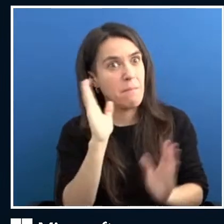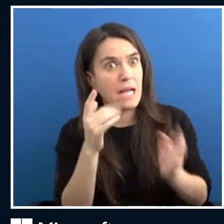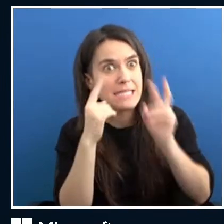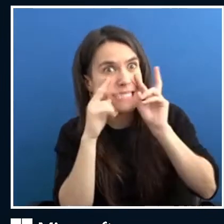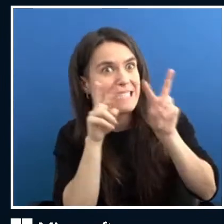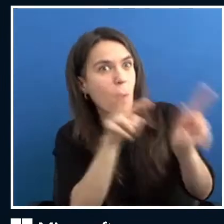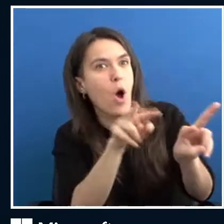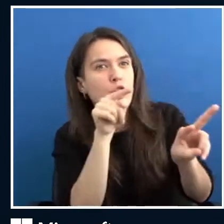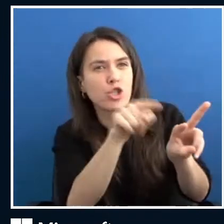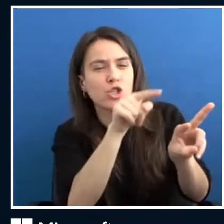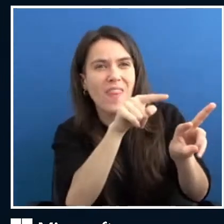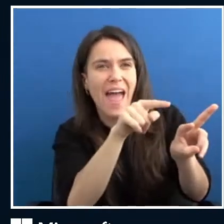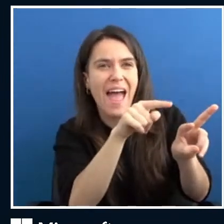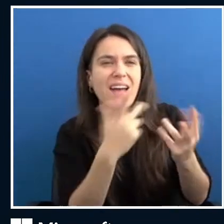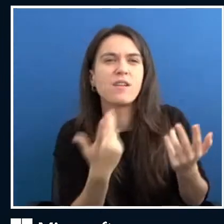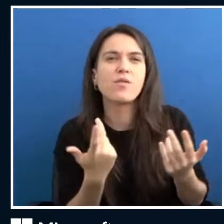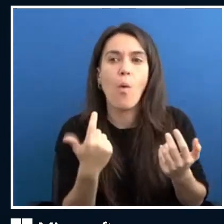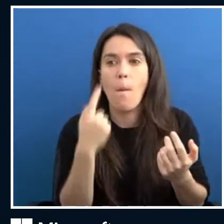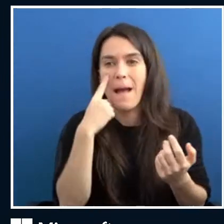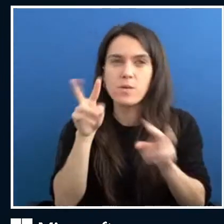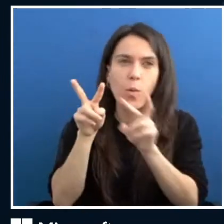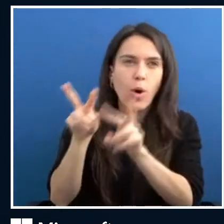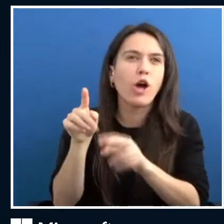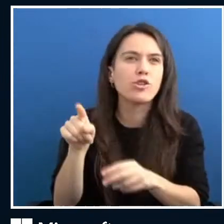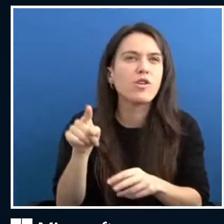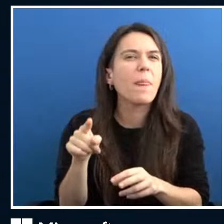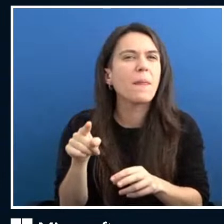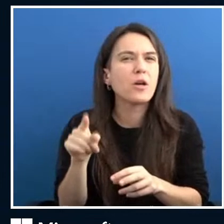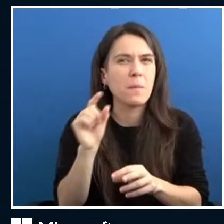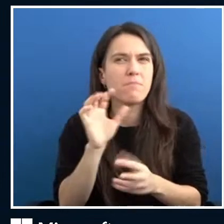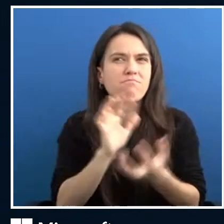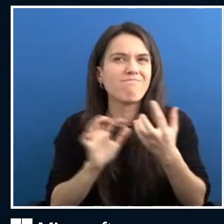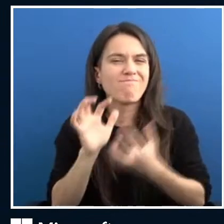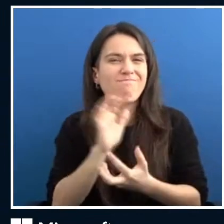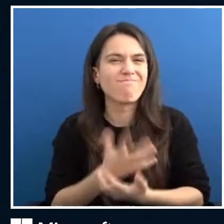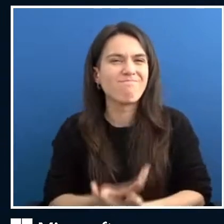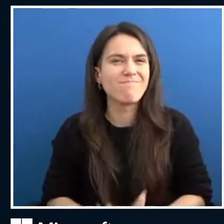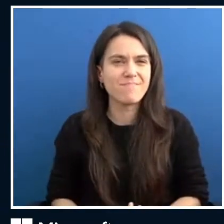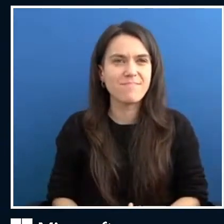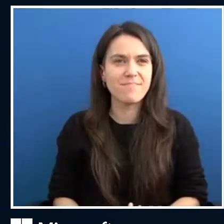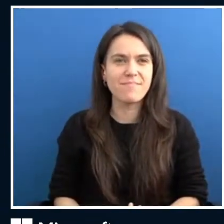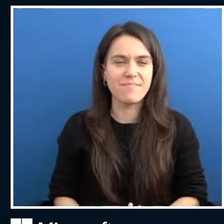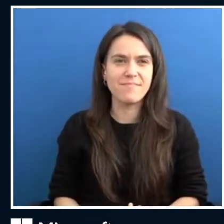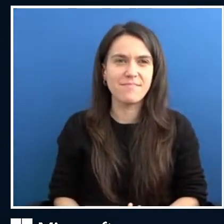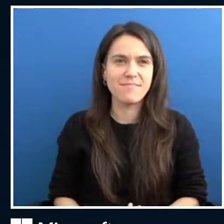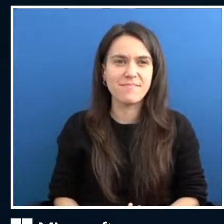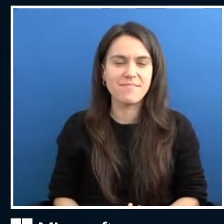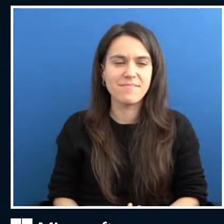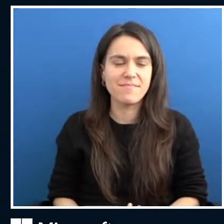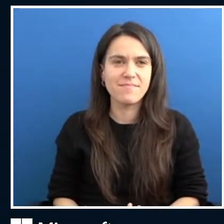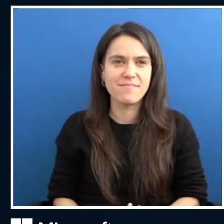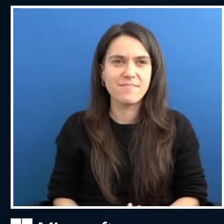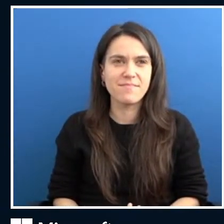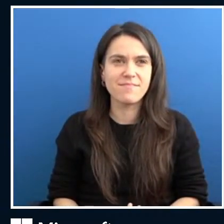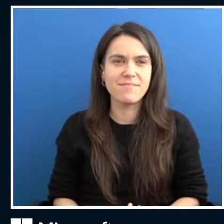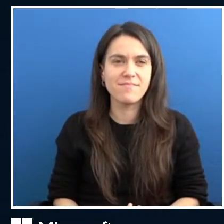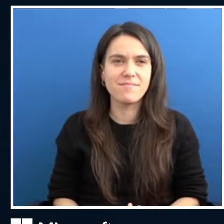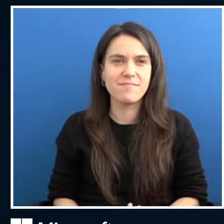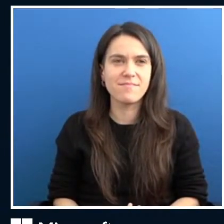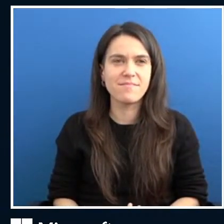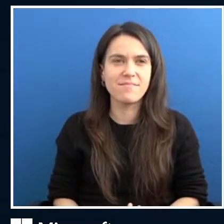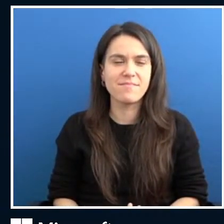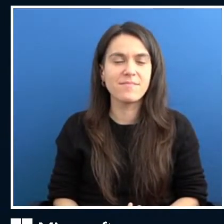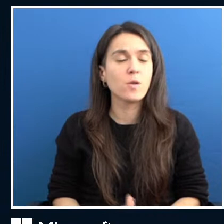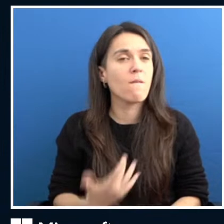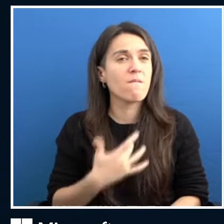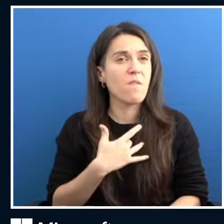also specifically driving around scenarios, which is extremely useful from our point of view, because what that then anchors